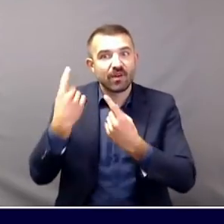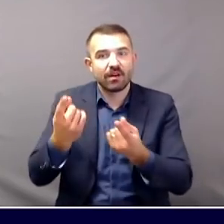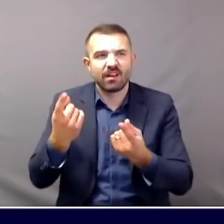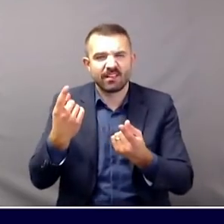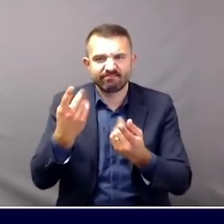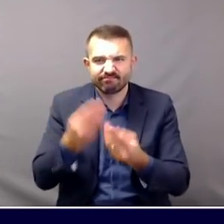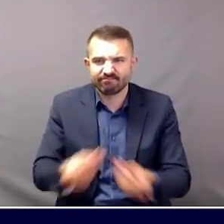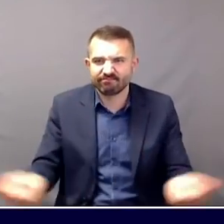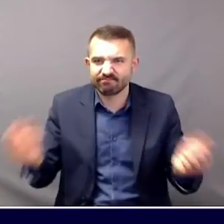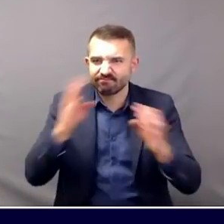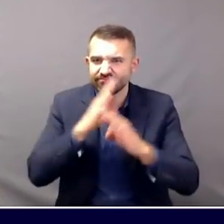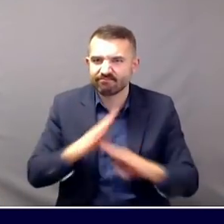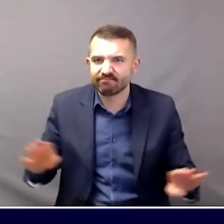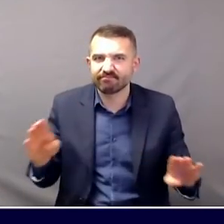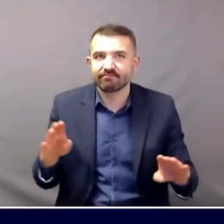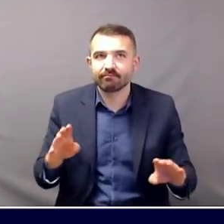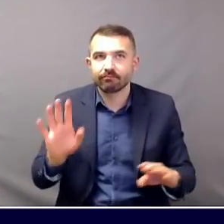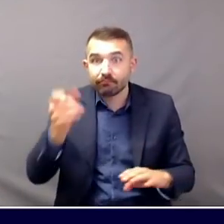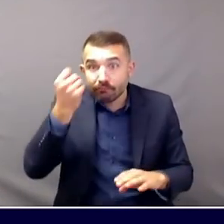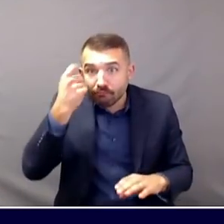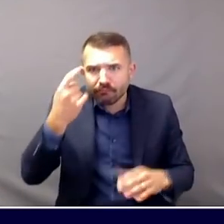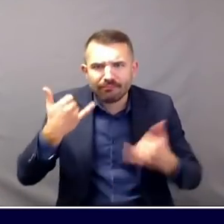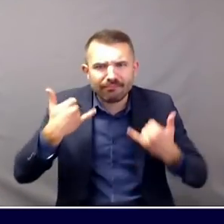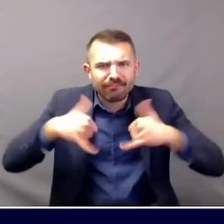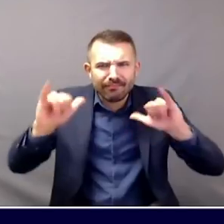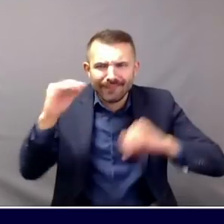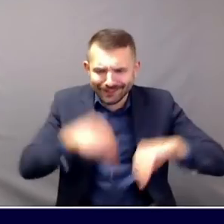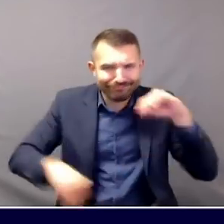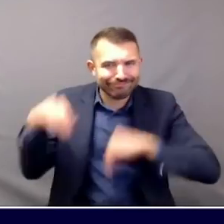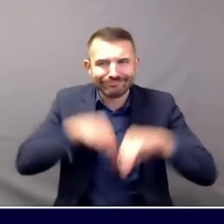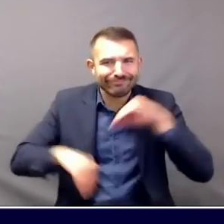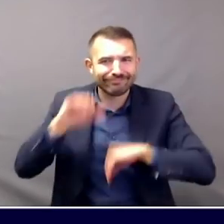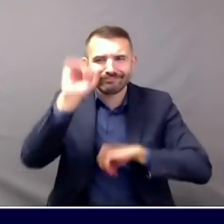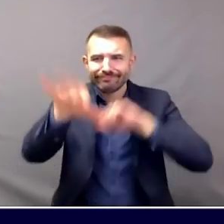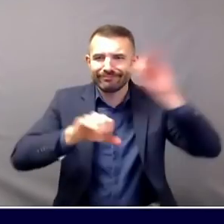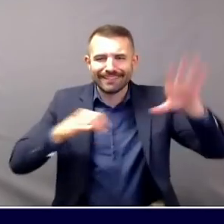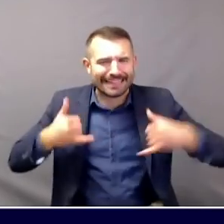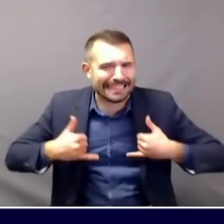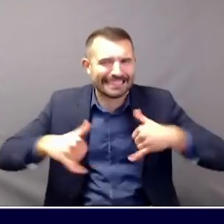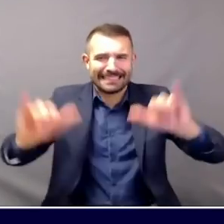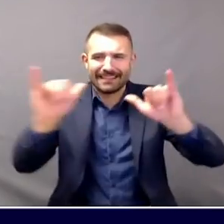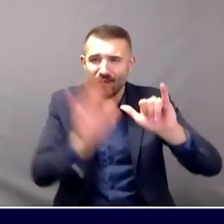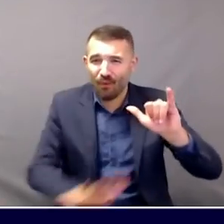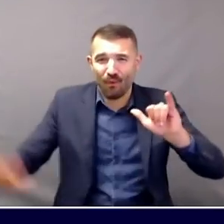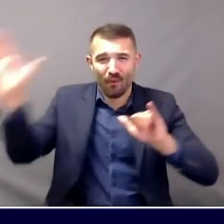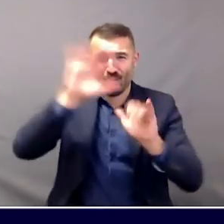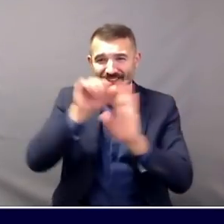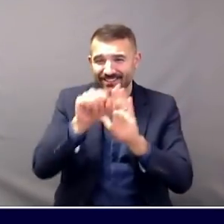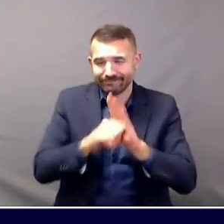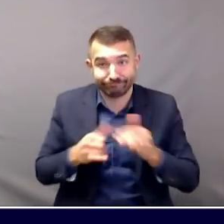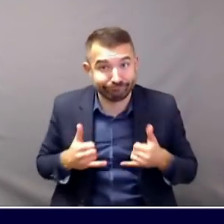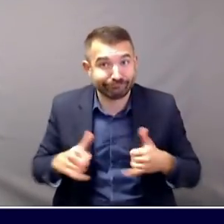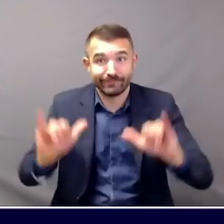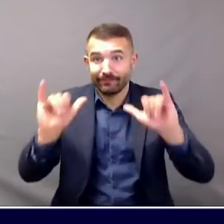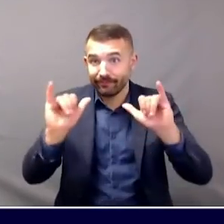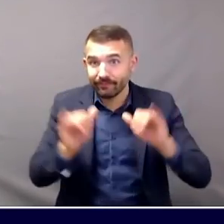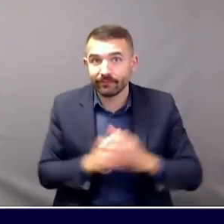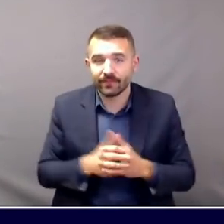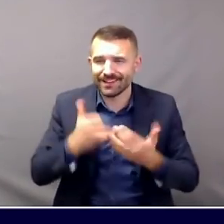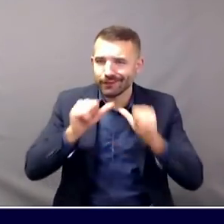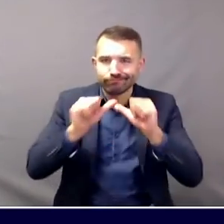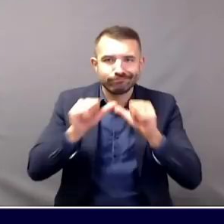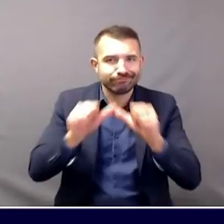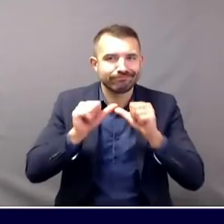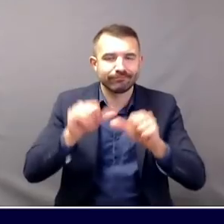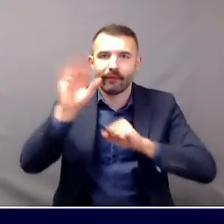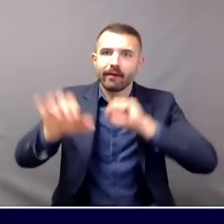out PPE to first responders and healthcare providers across the state, and we haven't slowed that effort down whatsoever. Again,